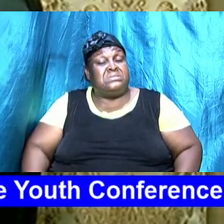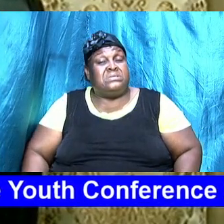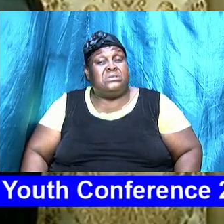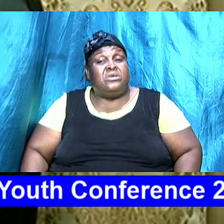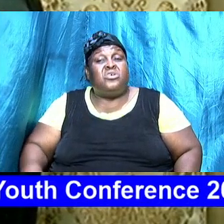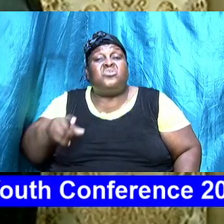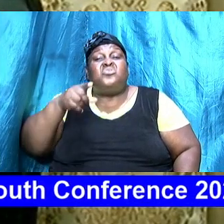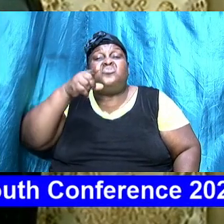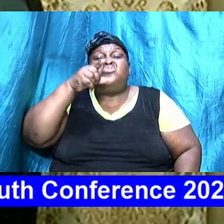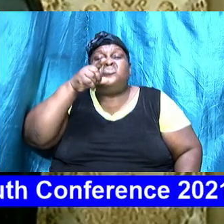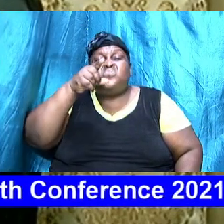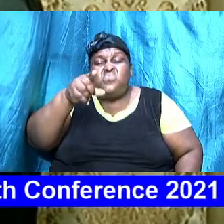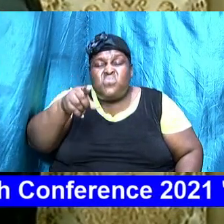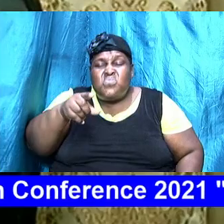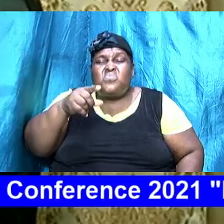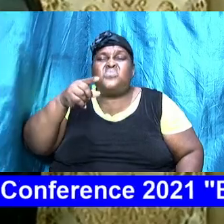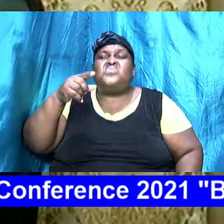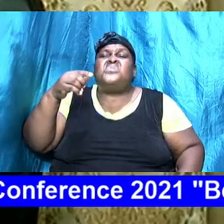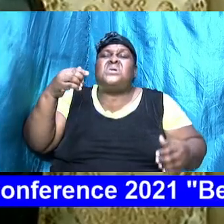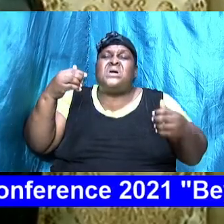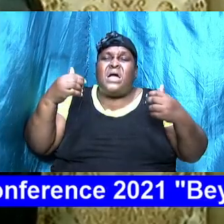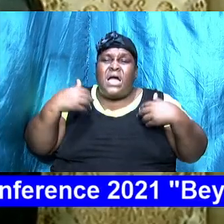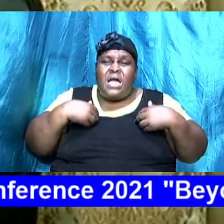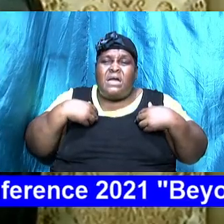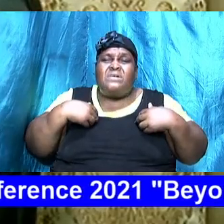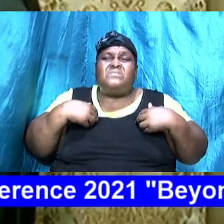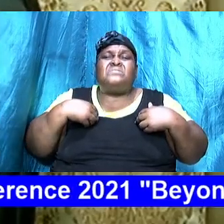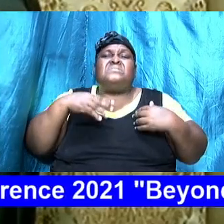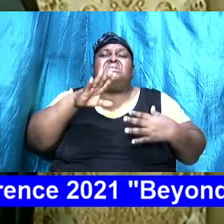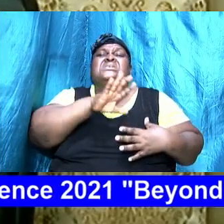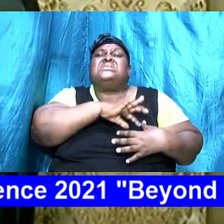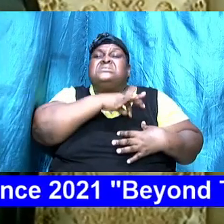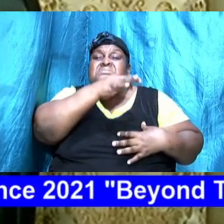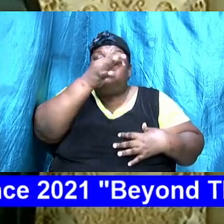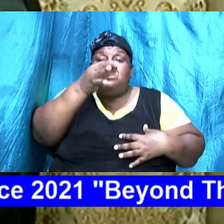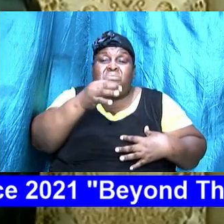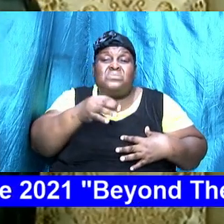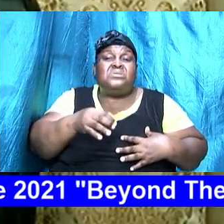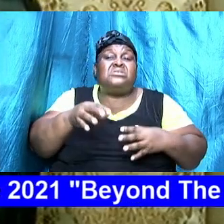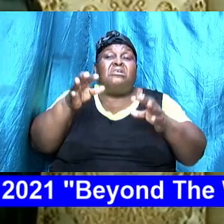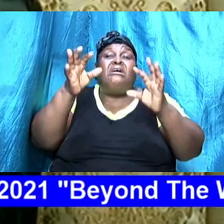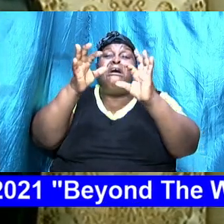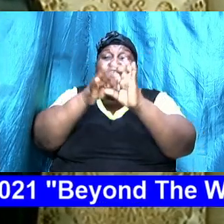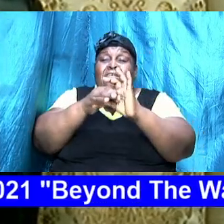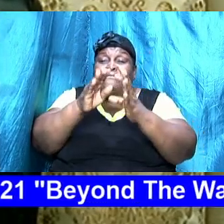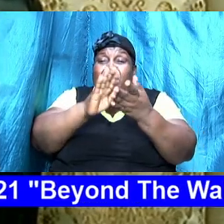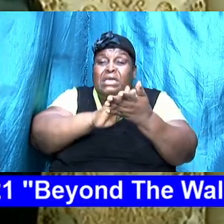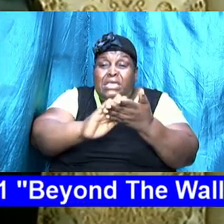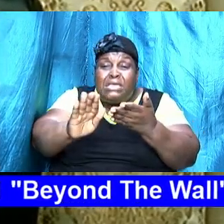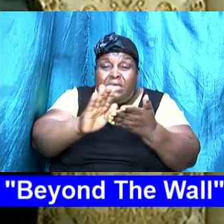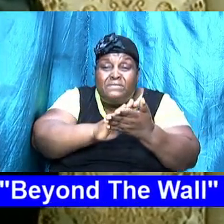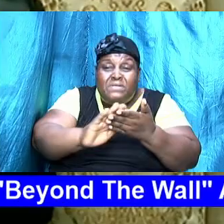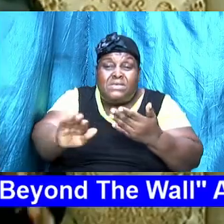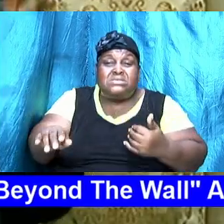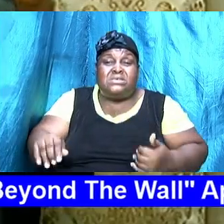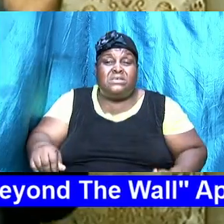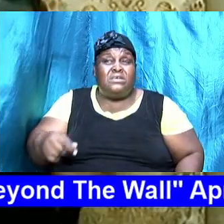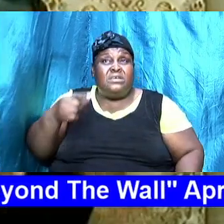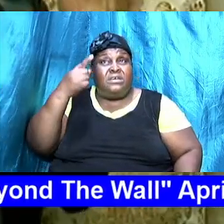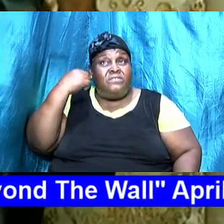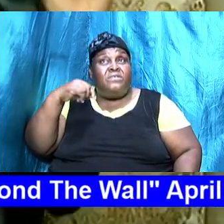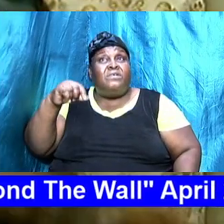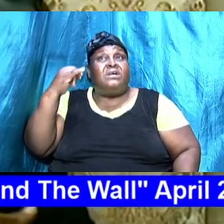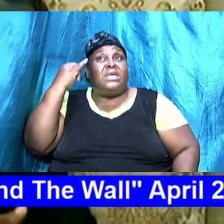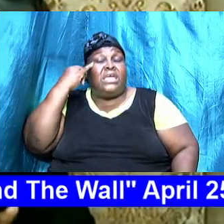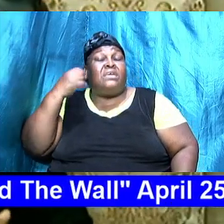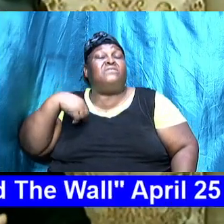We have to have a spirit of forgiveness. Because if we do not